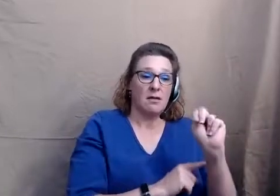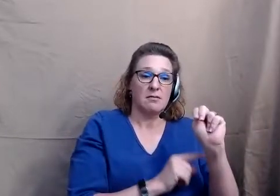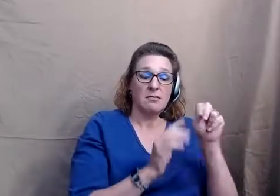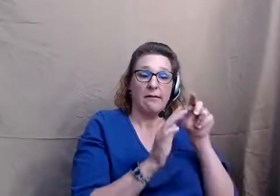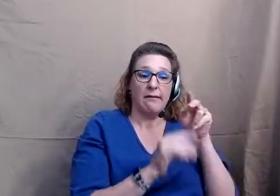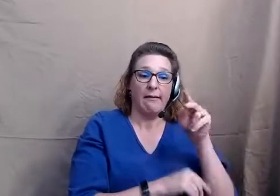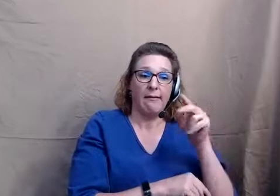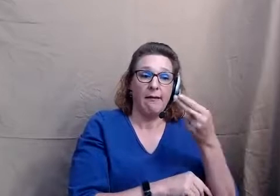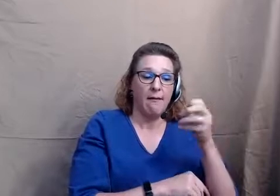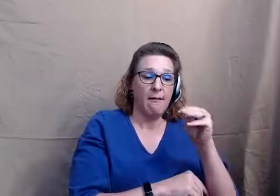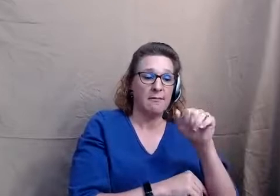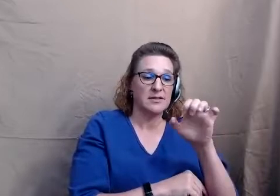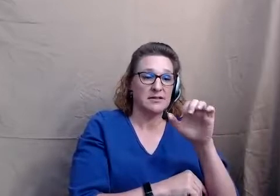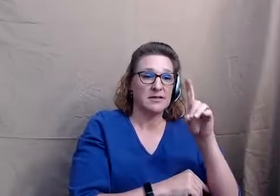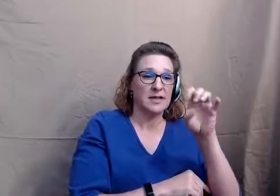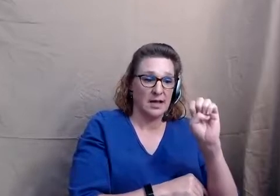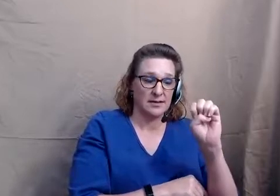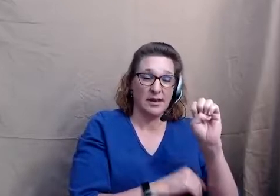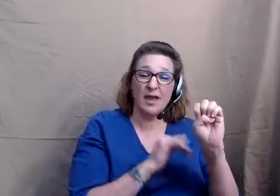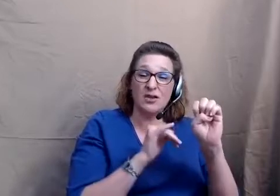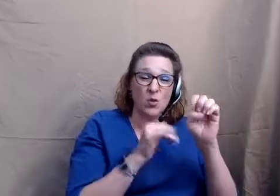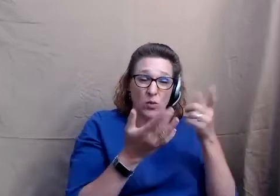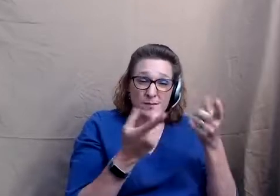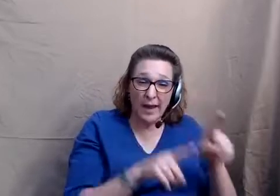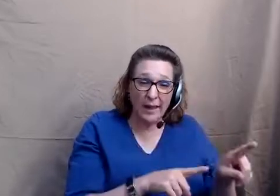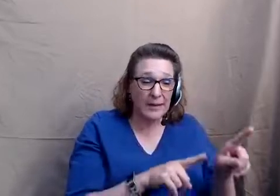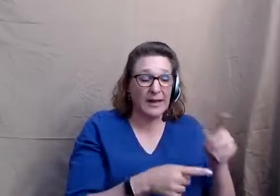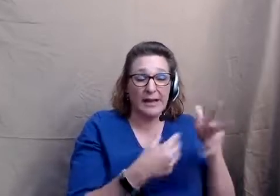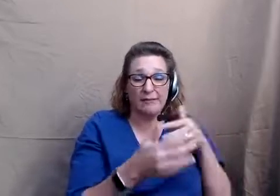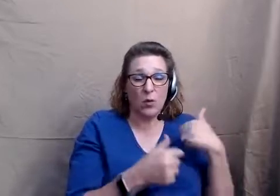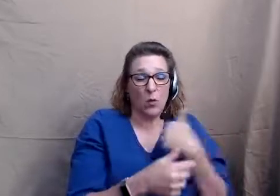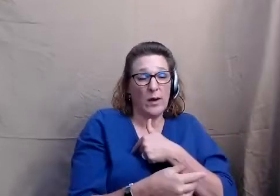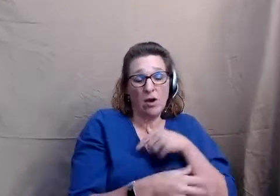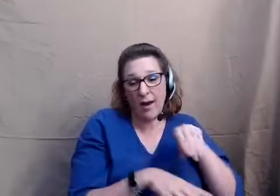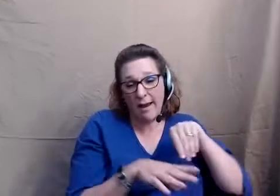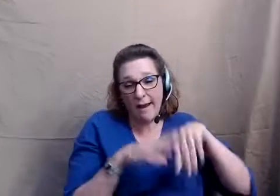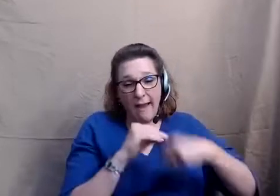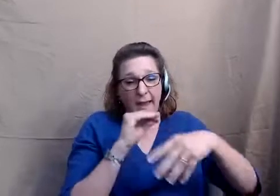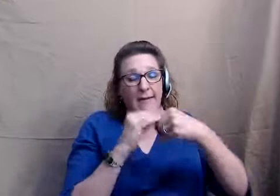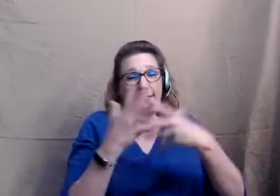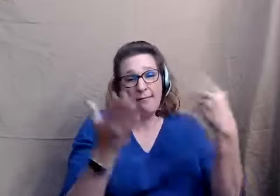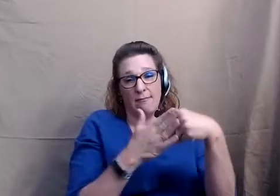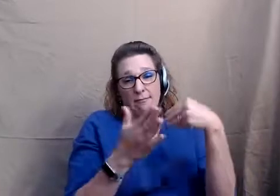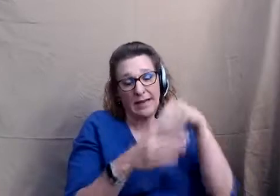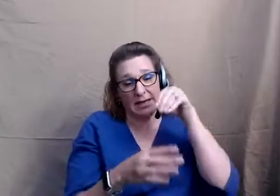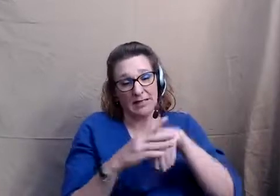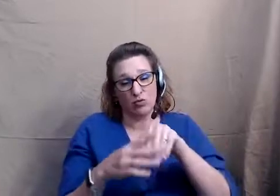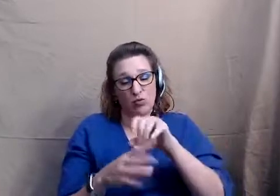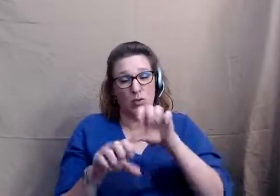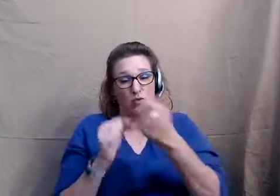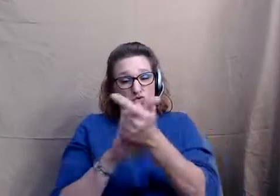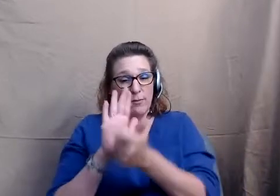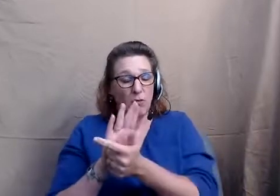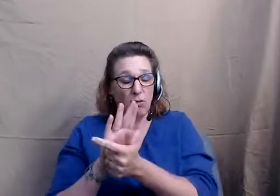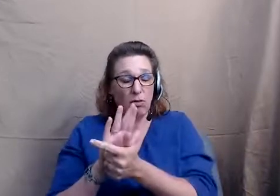a time when we are putting hundreds of millions of dollars into the criminal legal response to intimate partner violence.